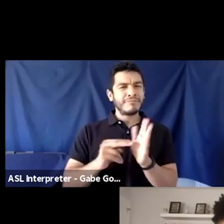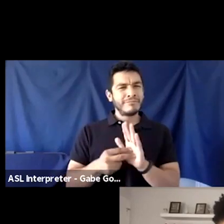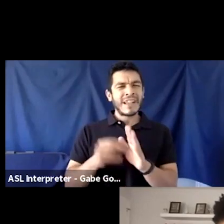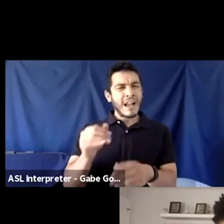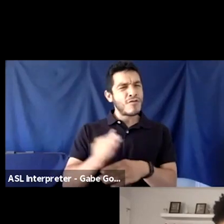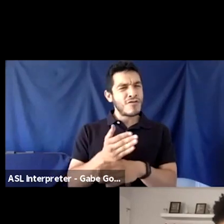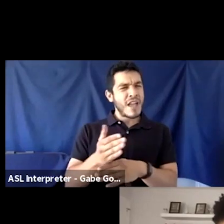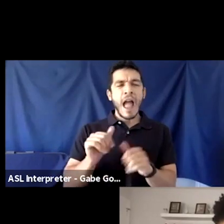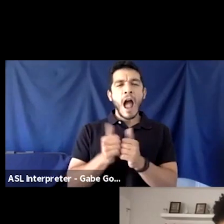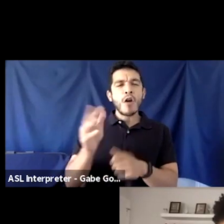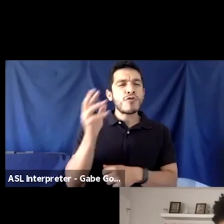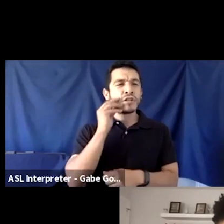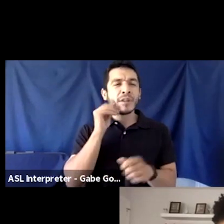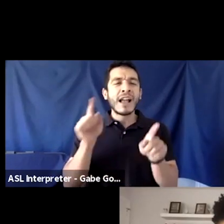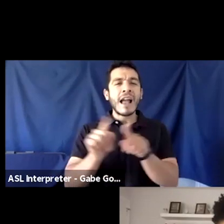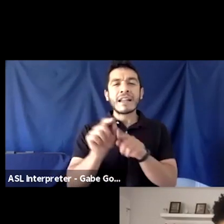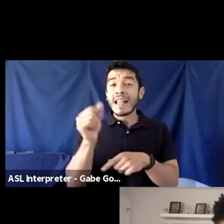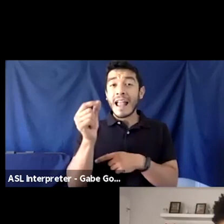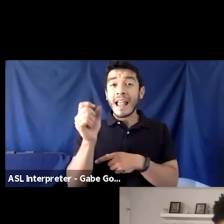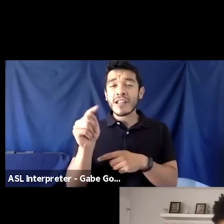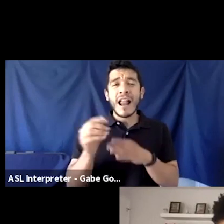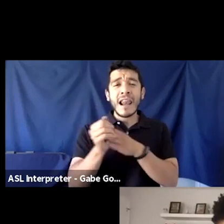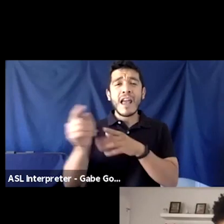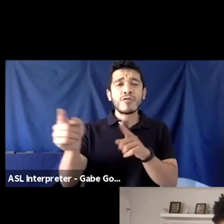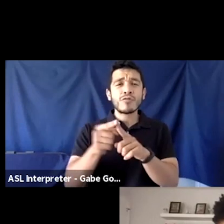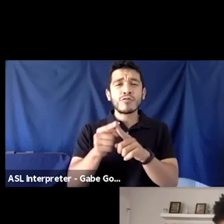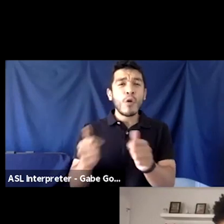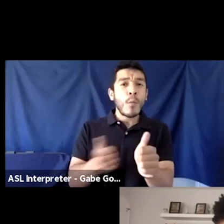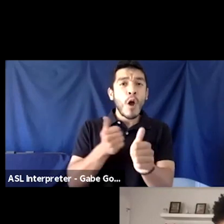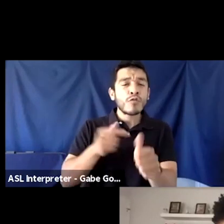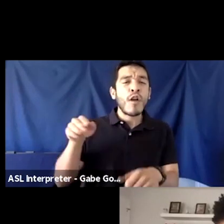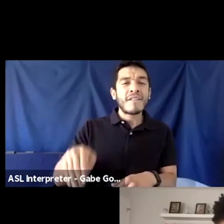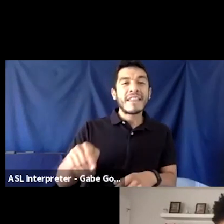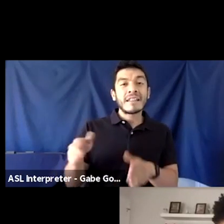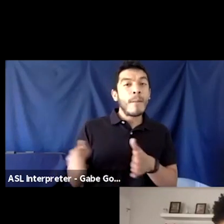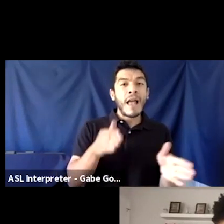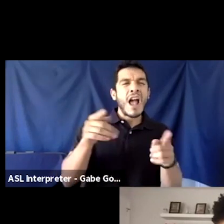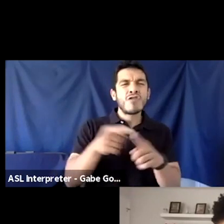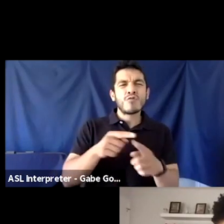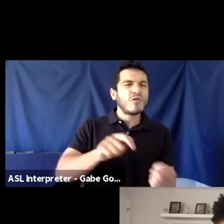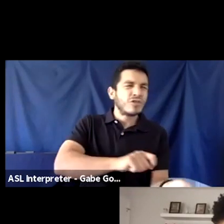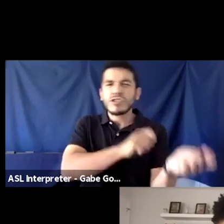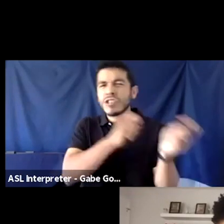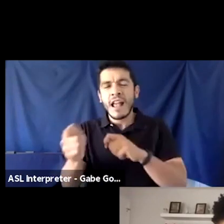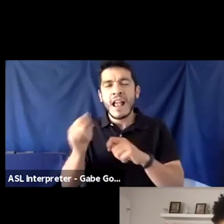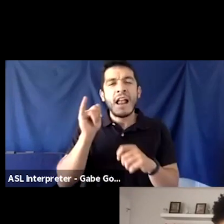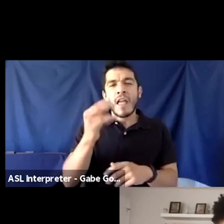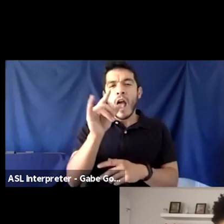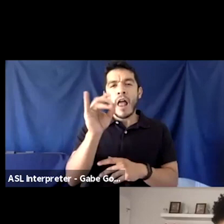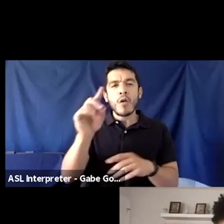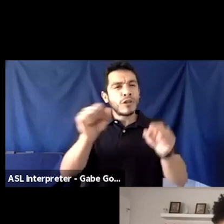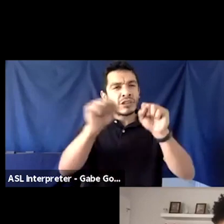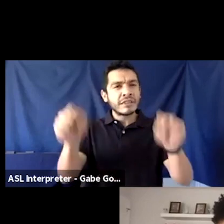as an agent led you to pursue this path to disrupt the Hollywood system and use your power to take control